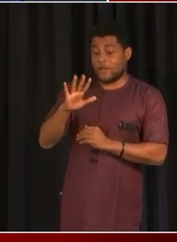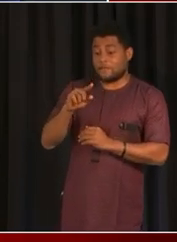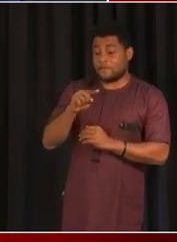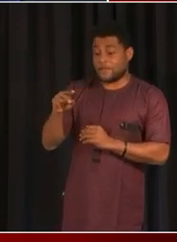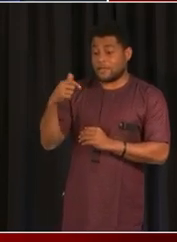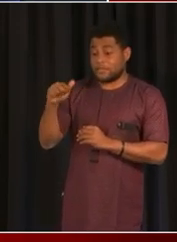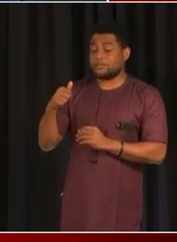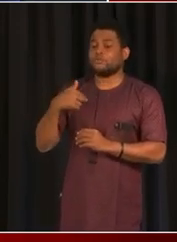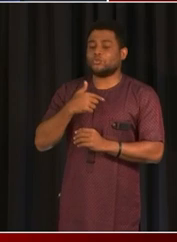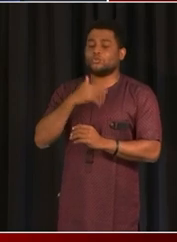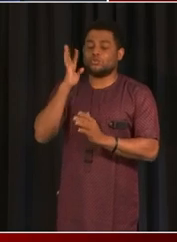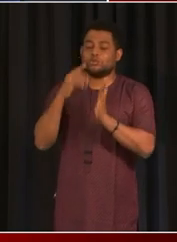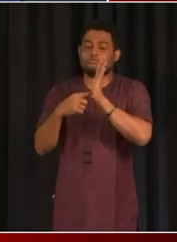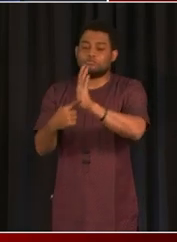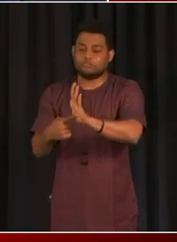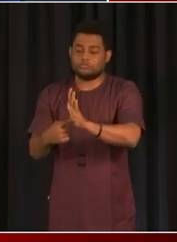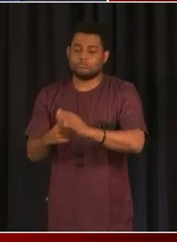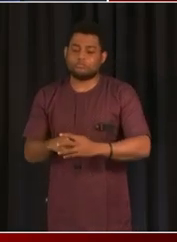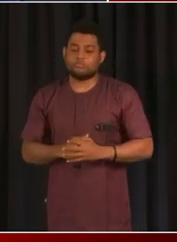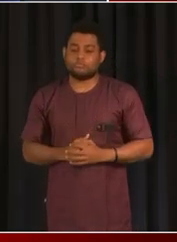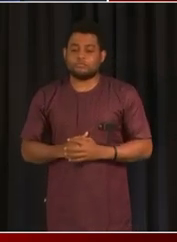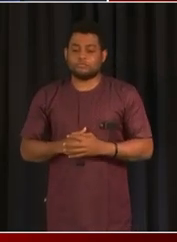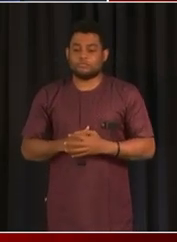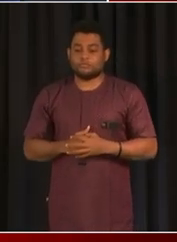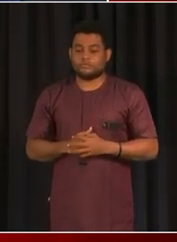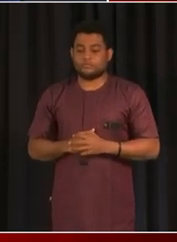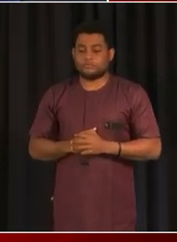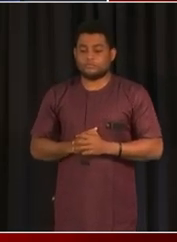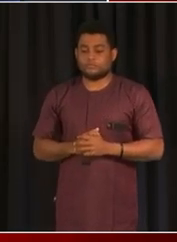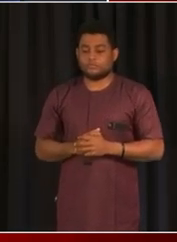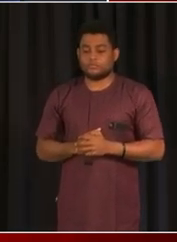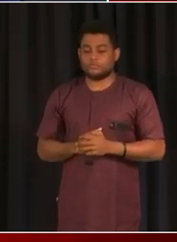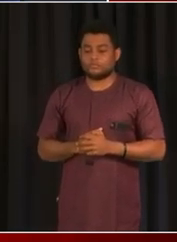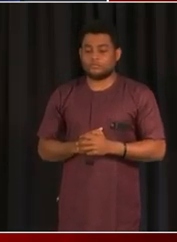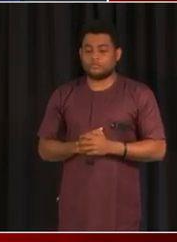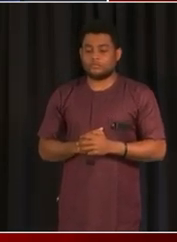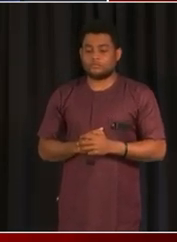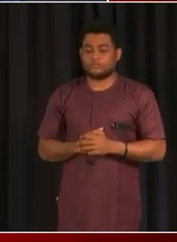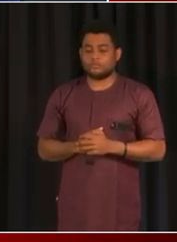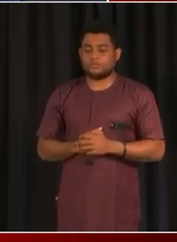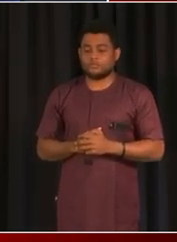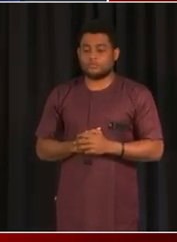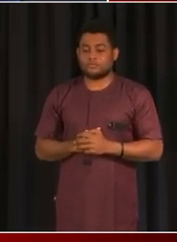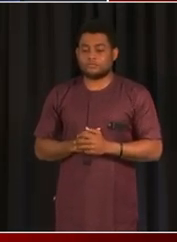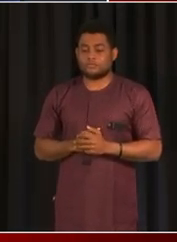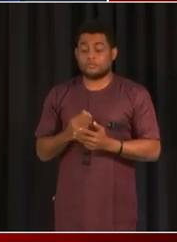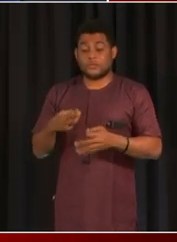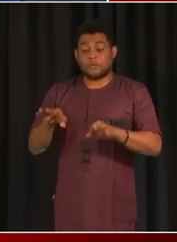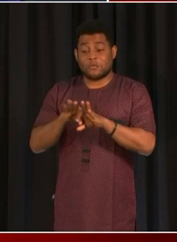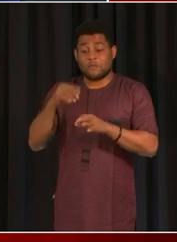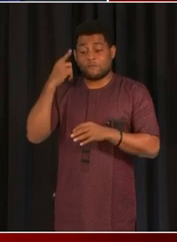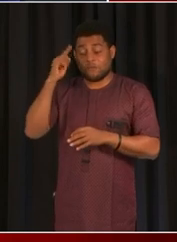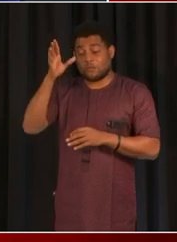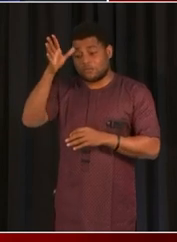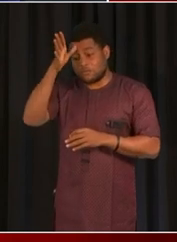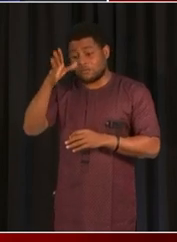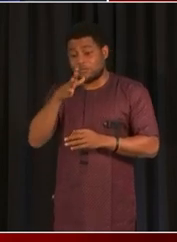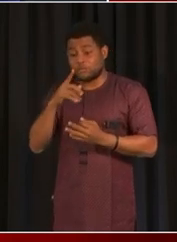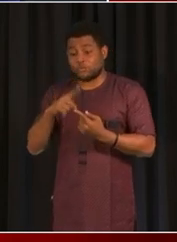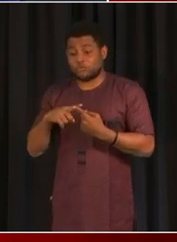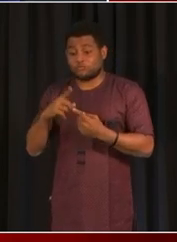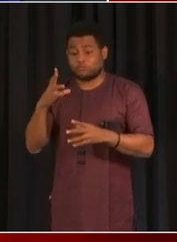It's very important for families to be engaged as we prepare to reopen school and prepare for our students to be back in